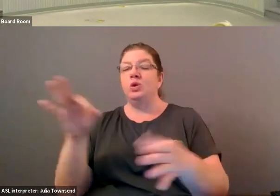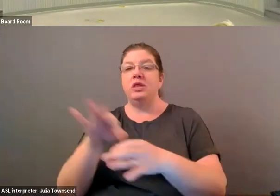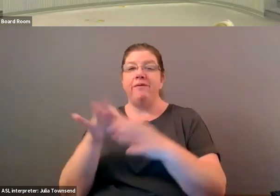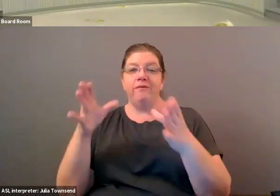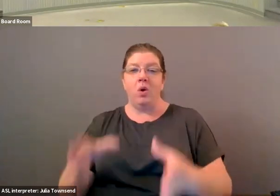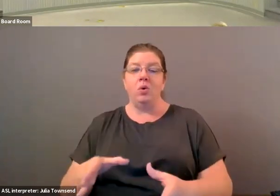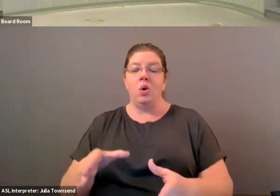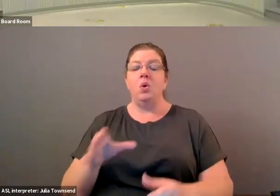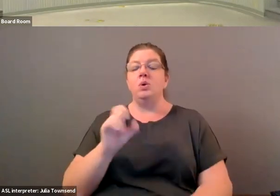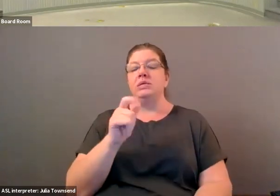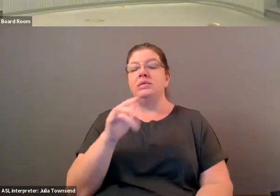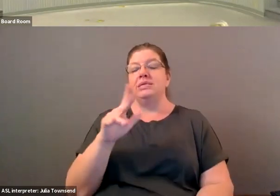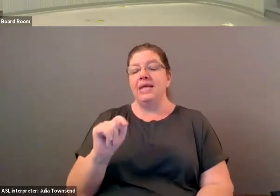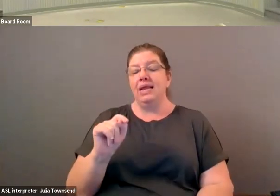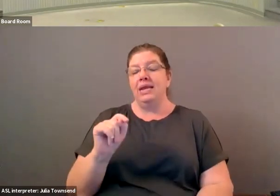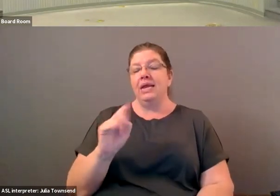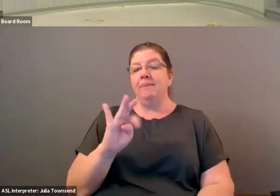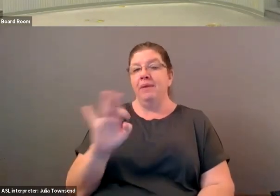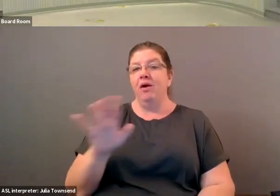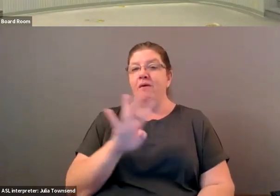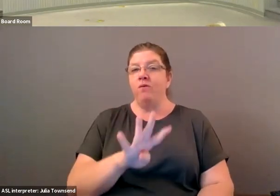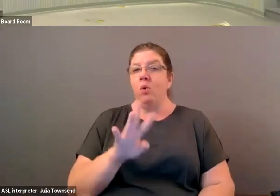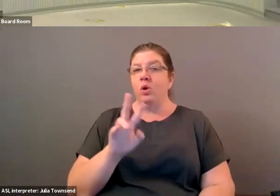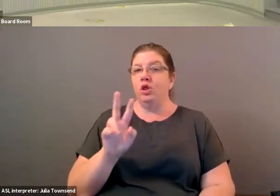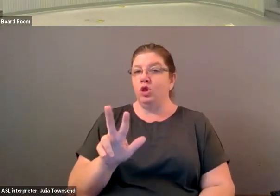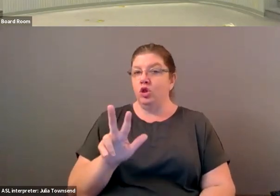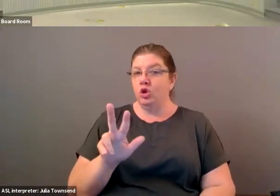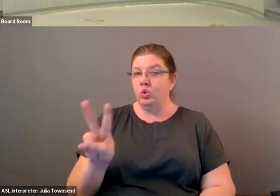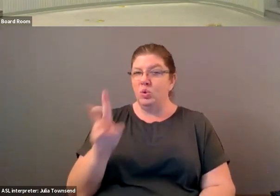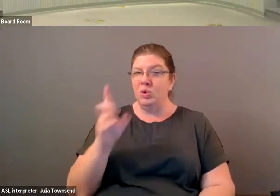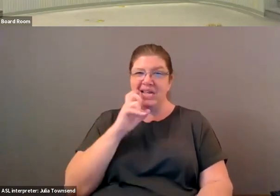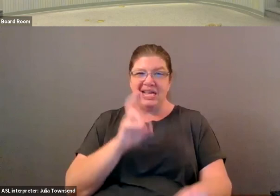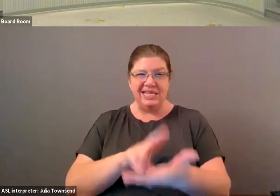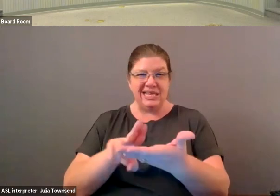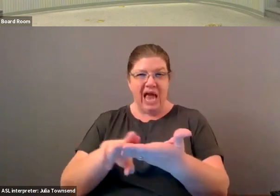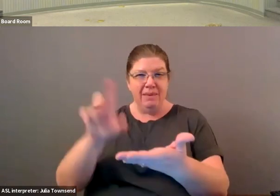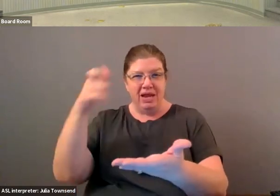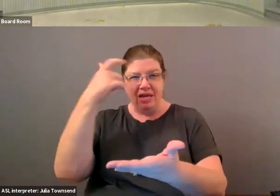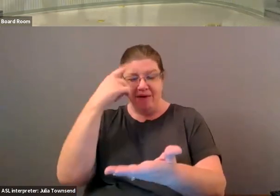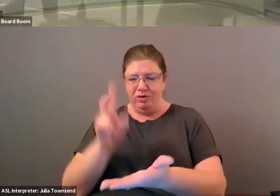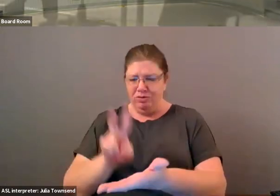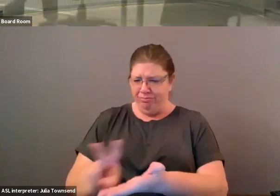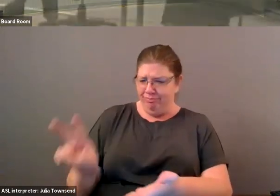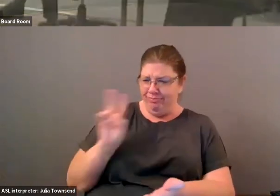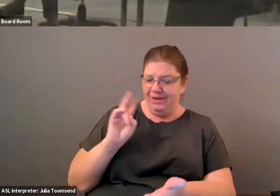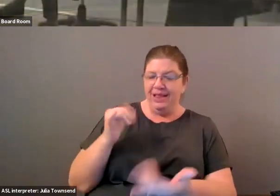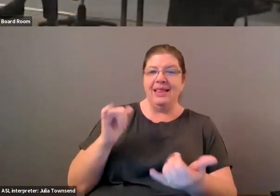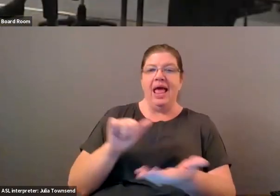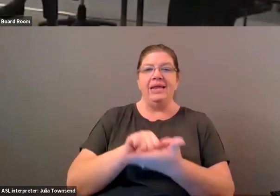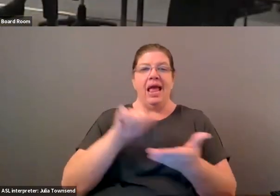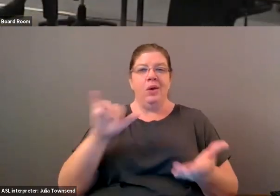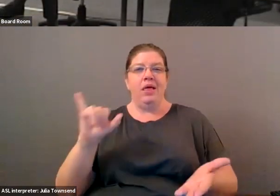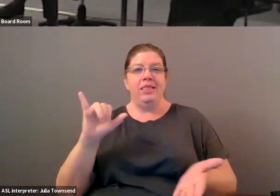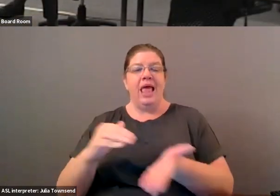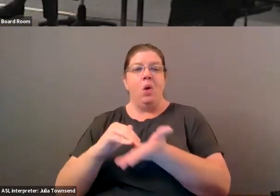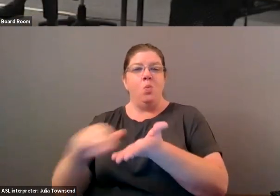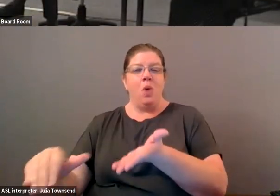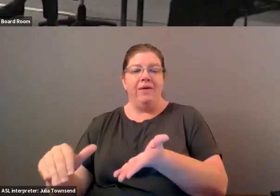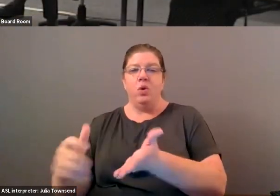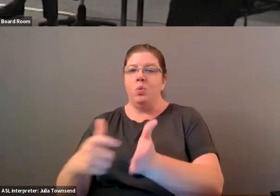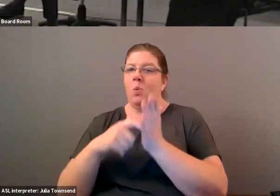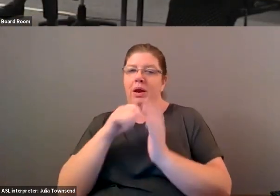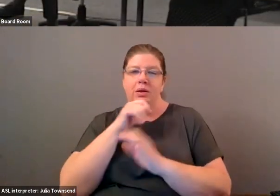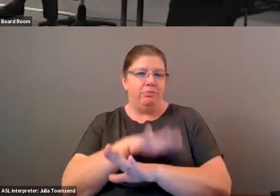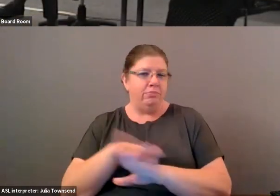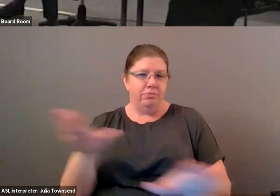Bill 442 was just signed by the governor a couple of weeks ago now, and that has taken away that waiver requirement.